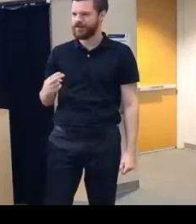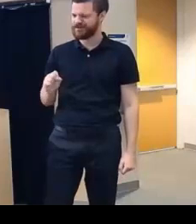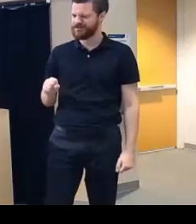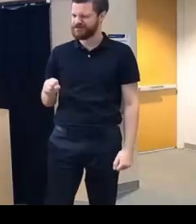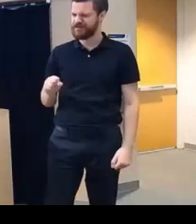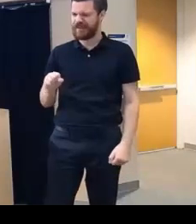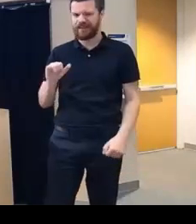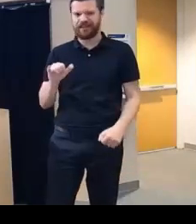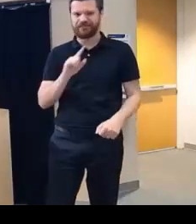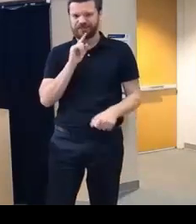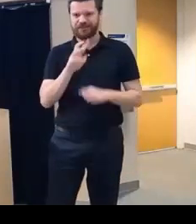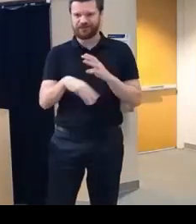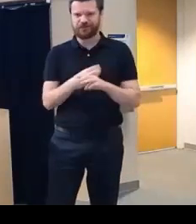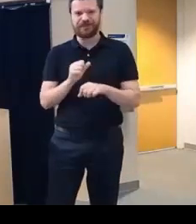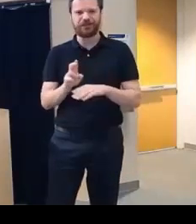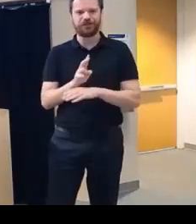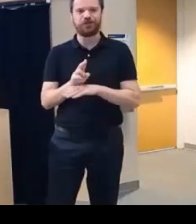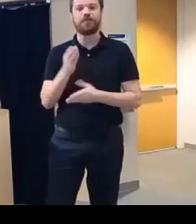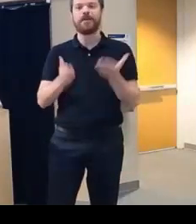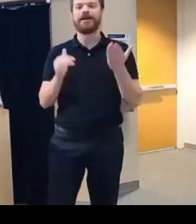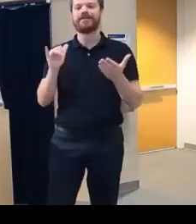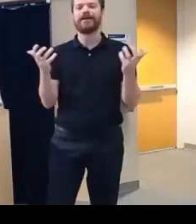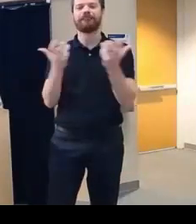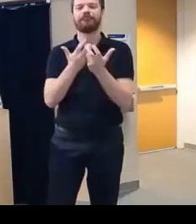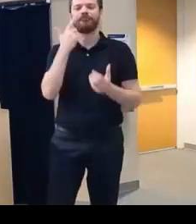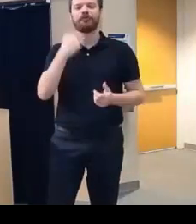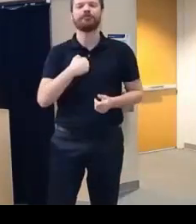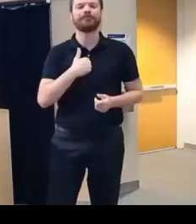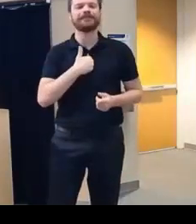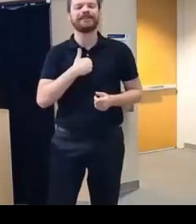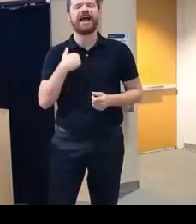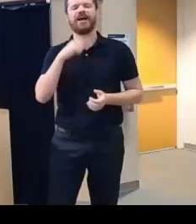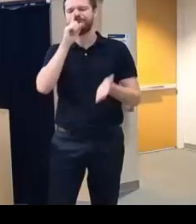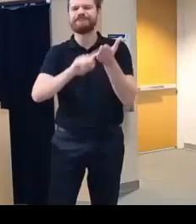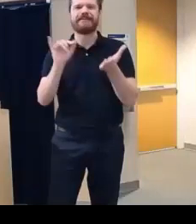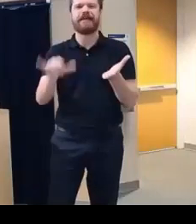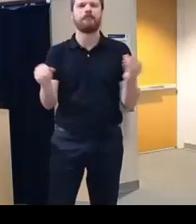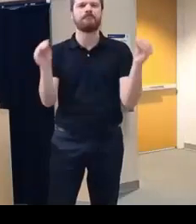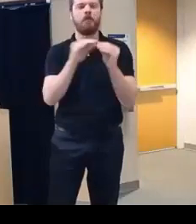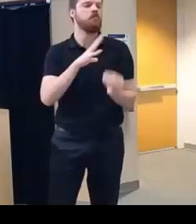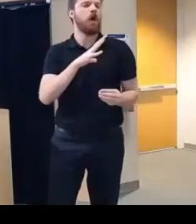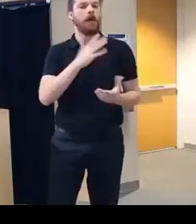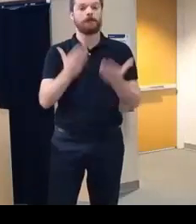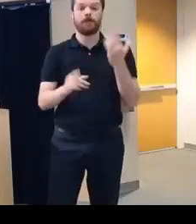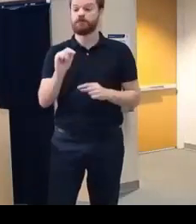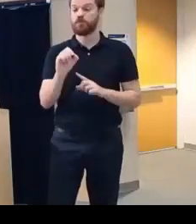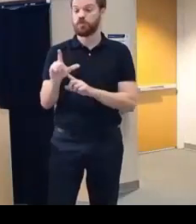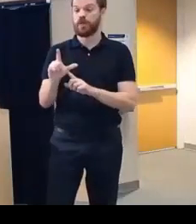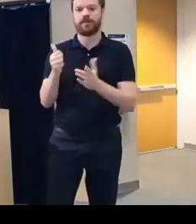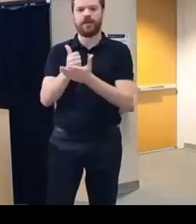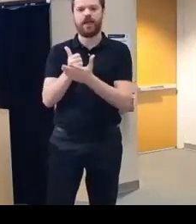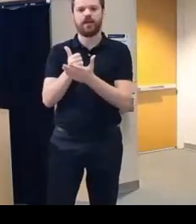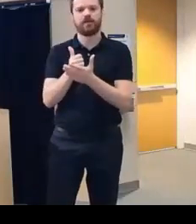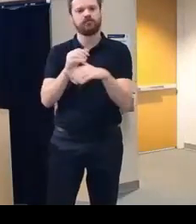really pragmatic, and maybe that's better for who I am as a physician, and I should sort of look into that. So maybe we can actually use this tool to